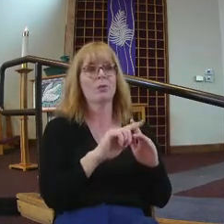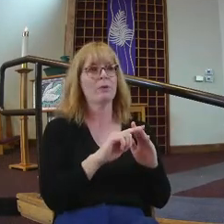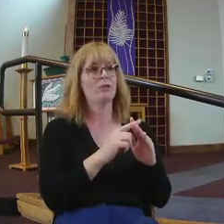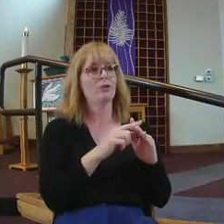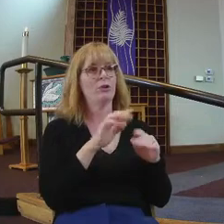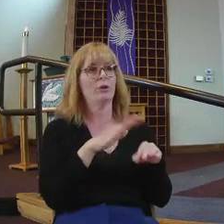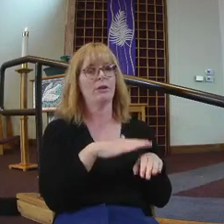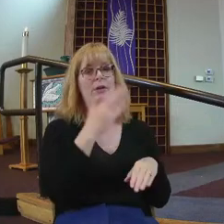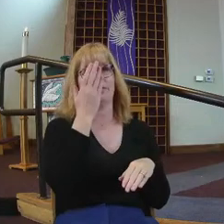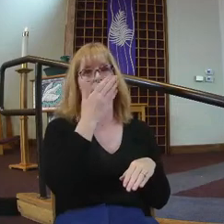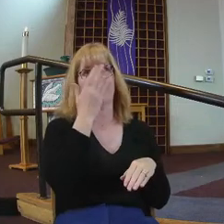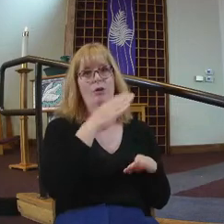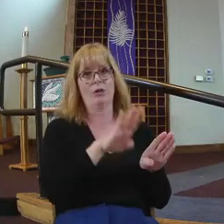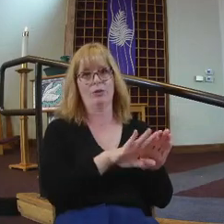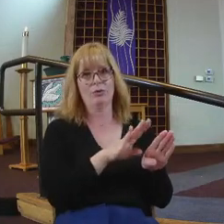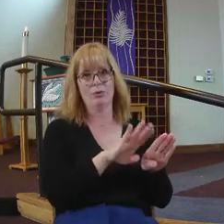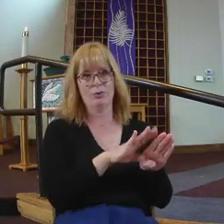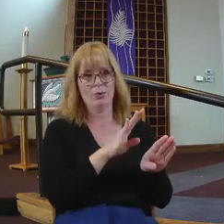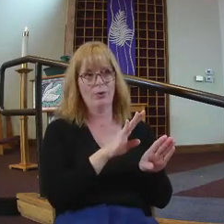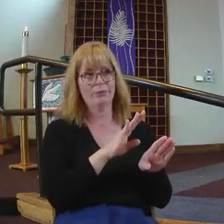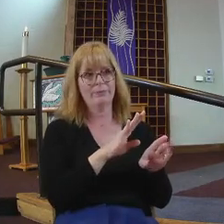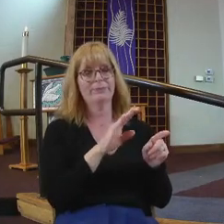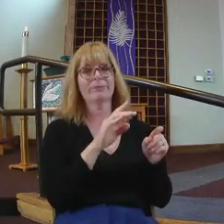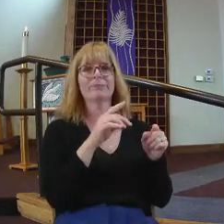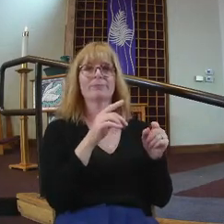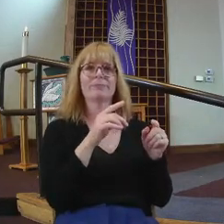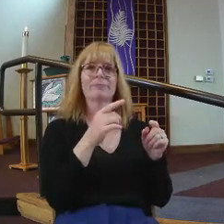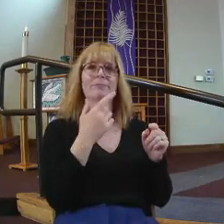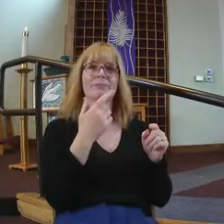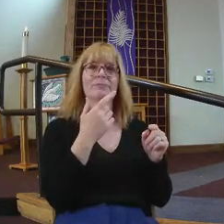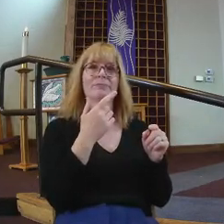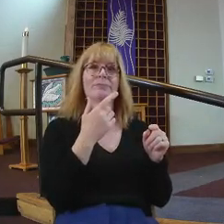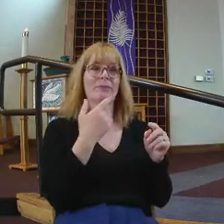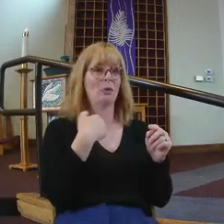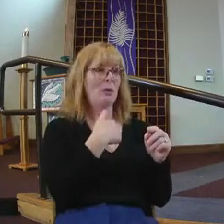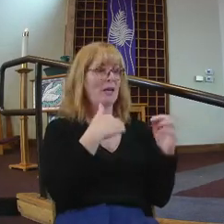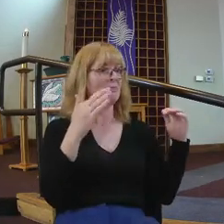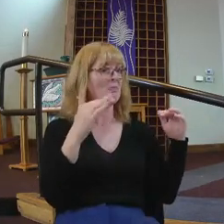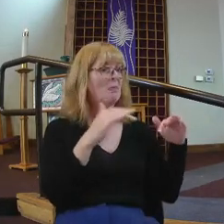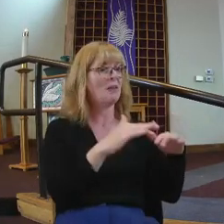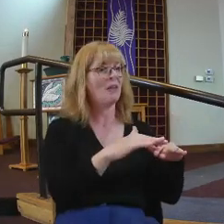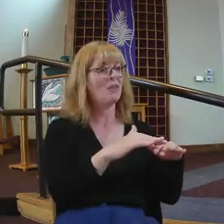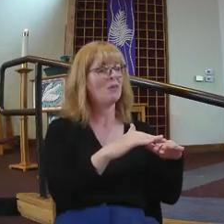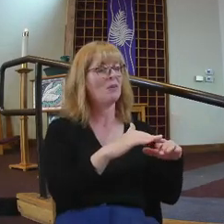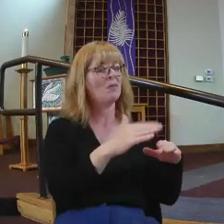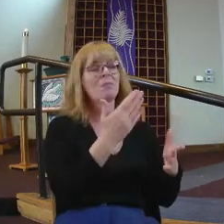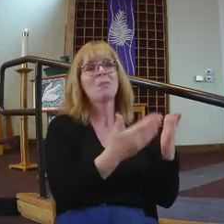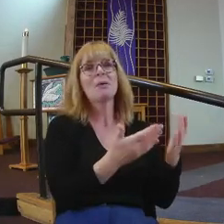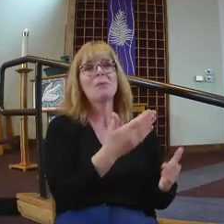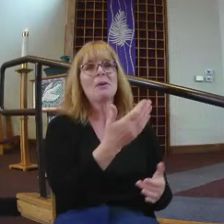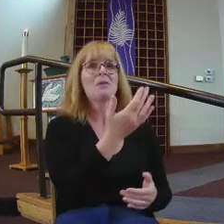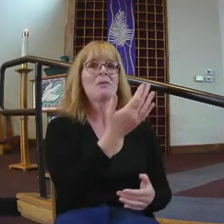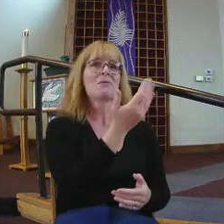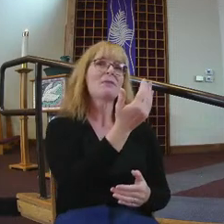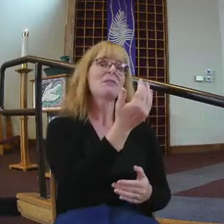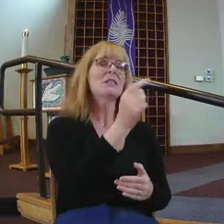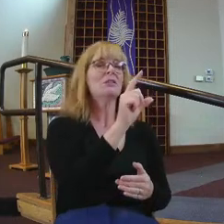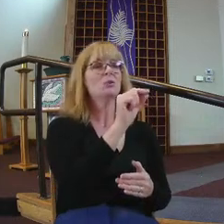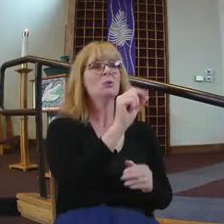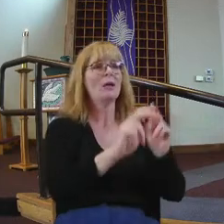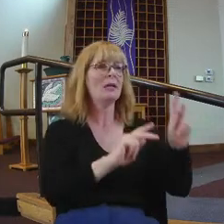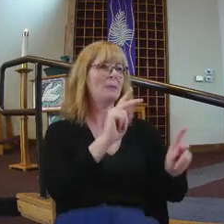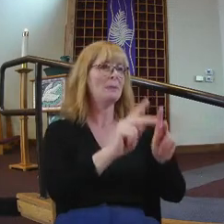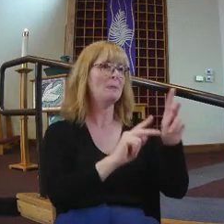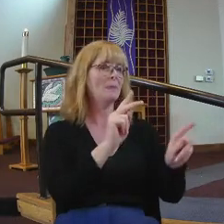door, and as we gathered, I don't know, there were like 15 or 20 of us.